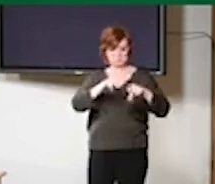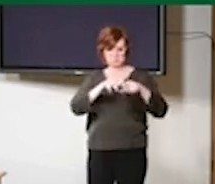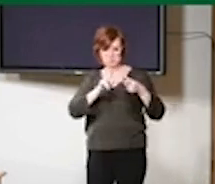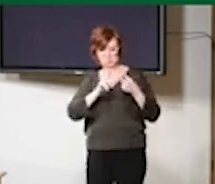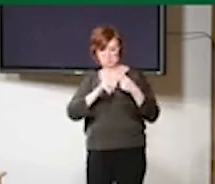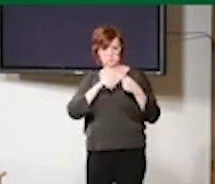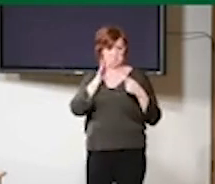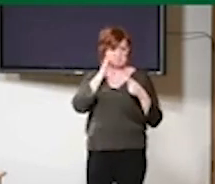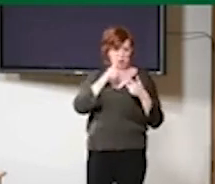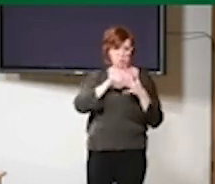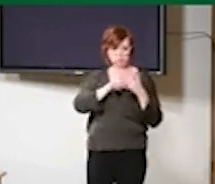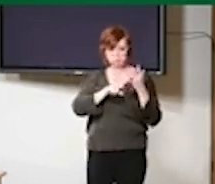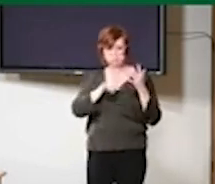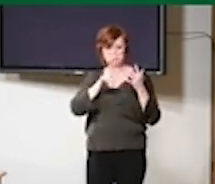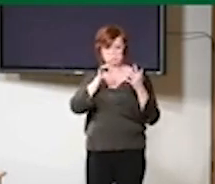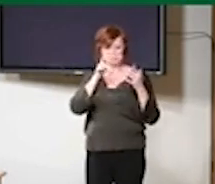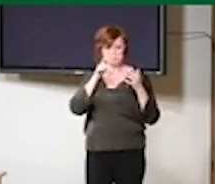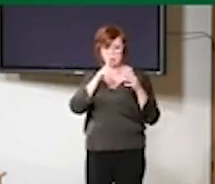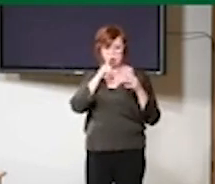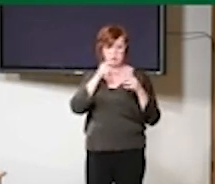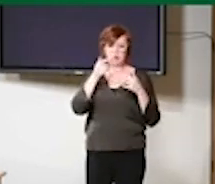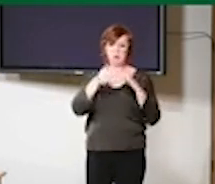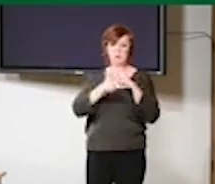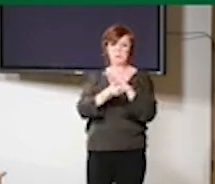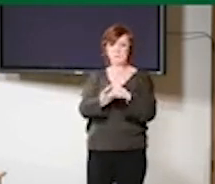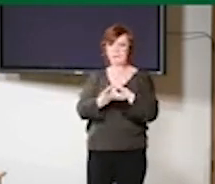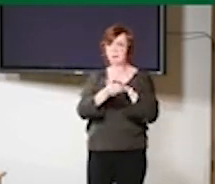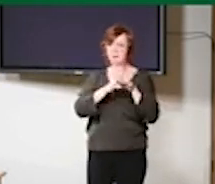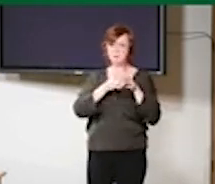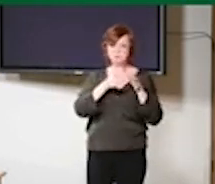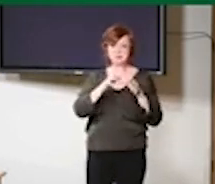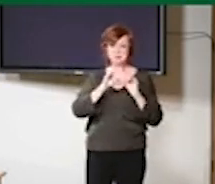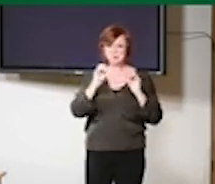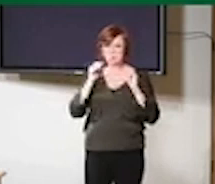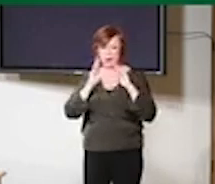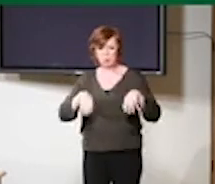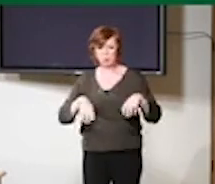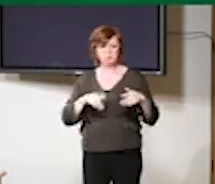very shortly, as early as tomorrow, with a comprehensive